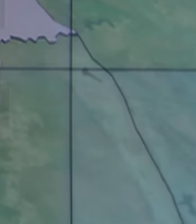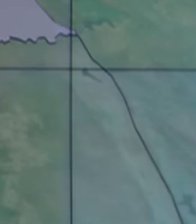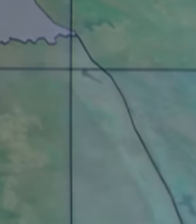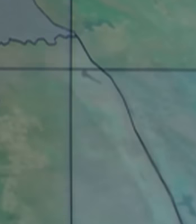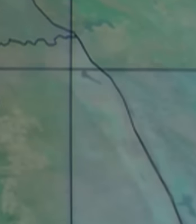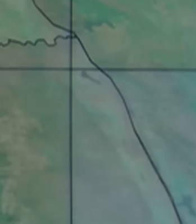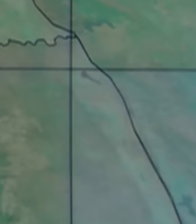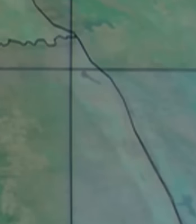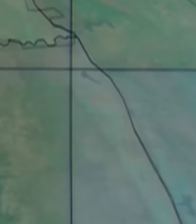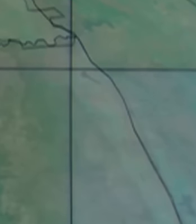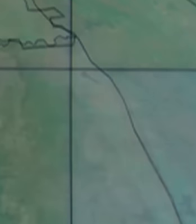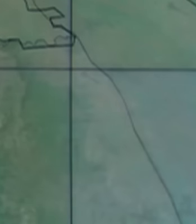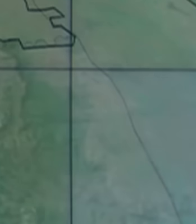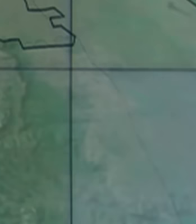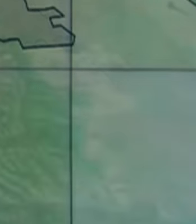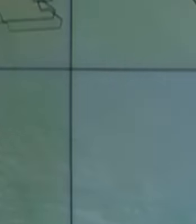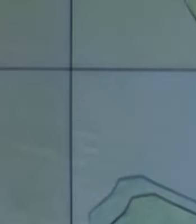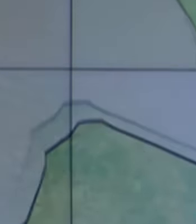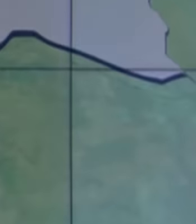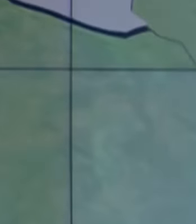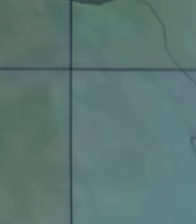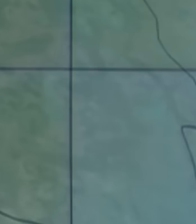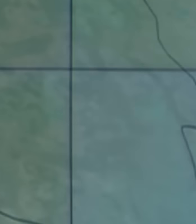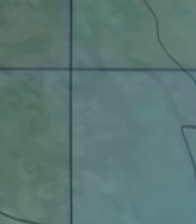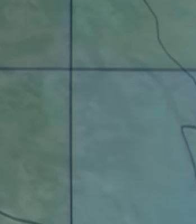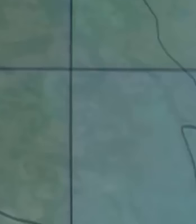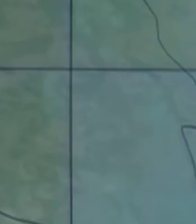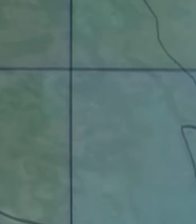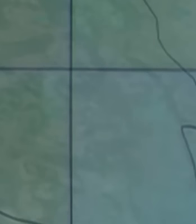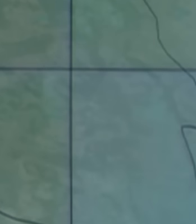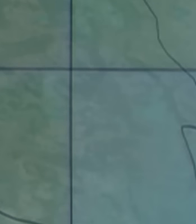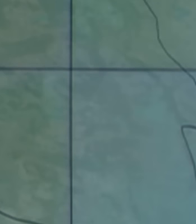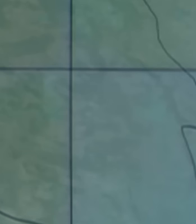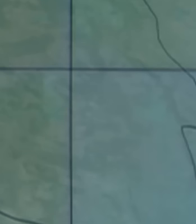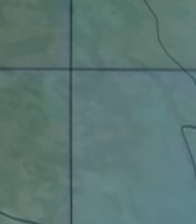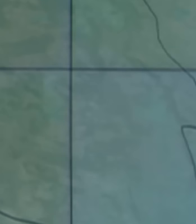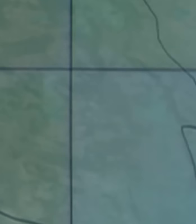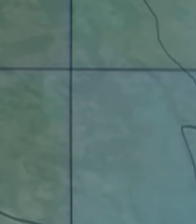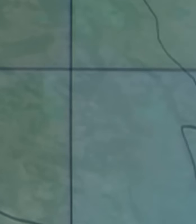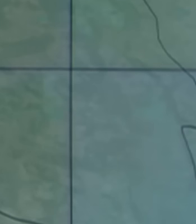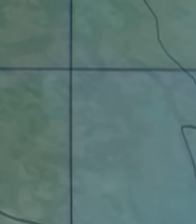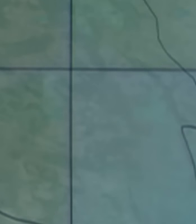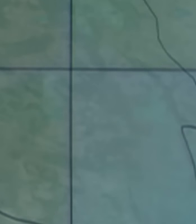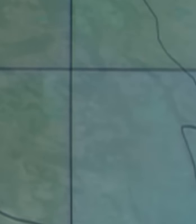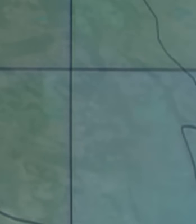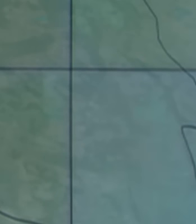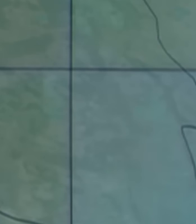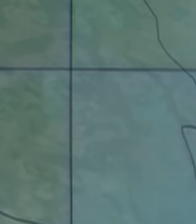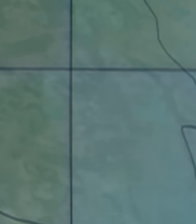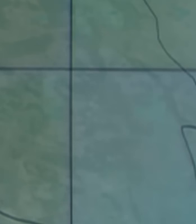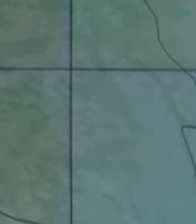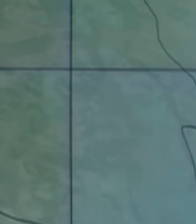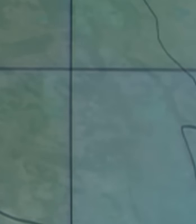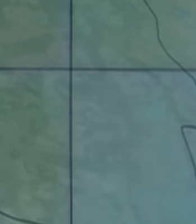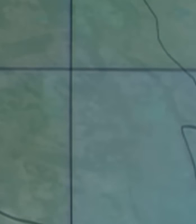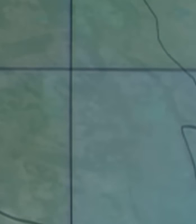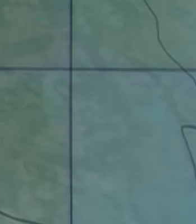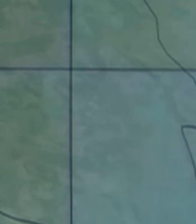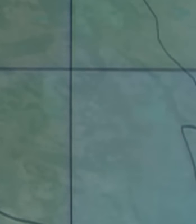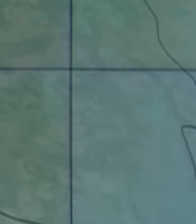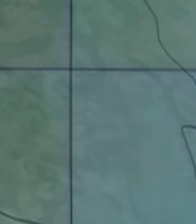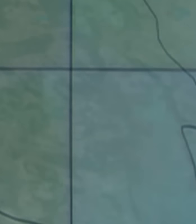yona e tla beke mo go di gata di le 21 re reka kwa province ya ka kwa Mpumalanga teng Skukuza e tla beke mo go di gata di